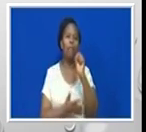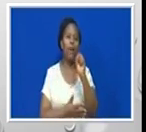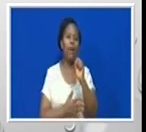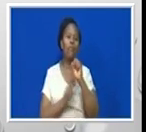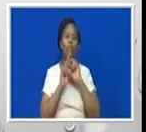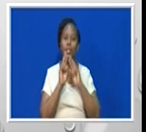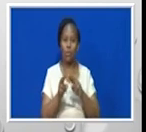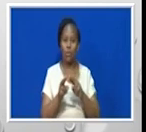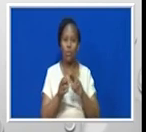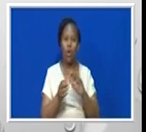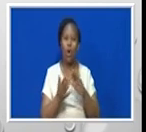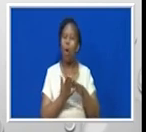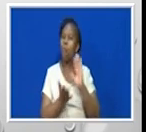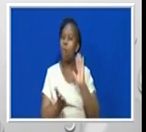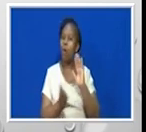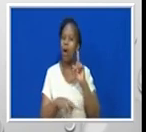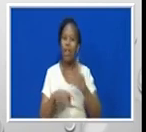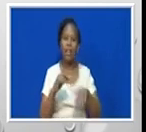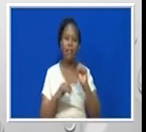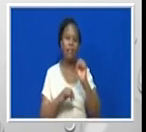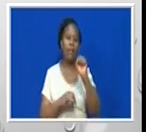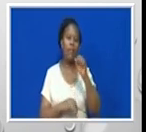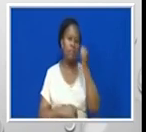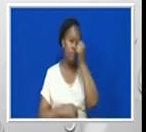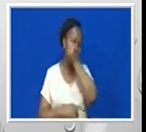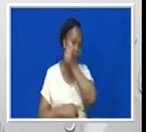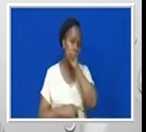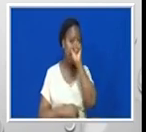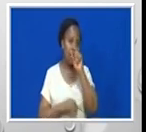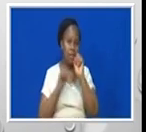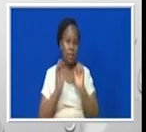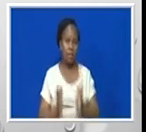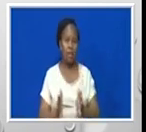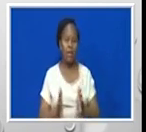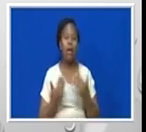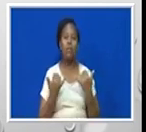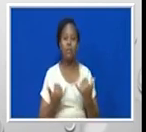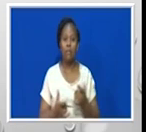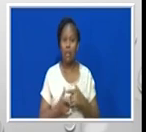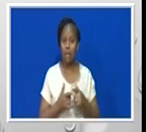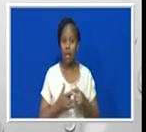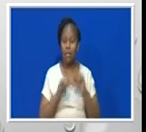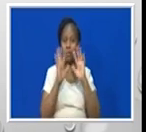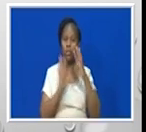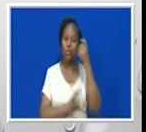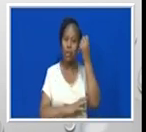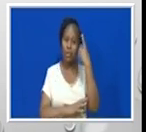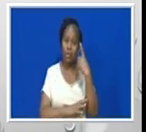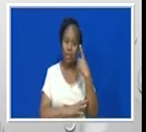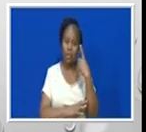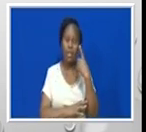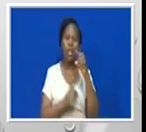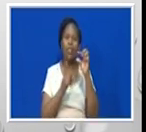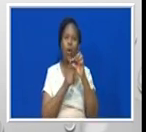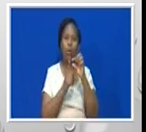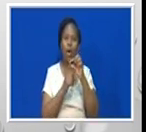responses. More than 5 will be ignored by the examiner. Then, we need to understand and underline the